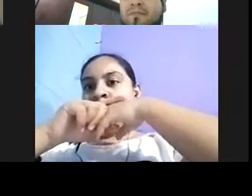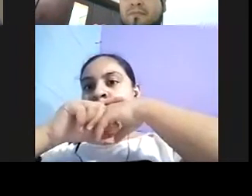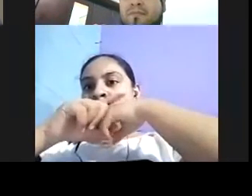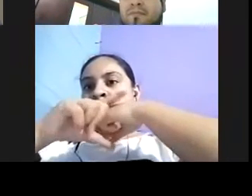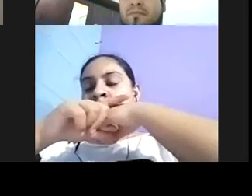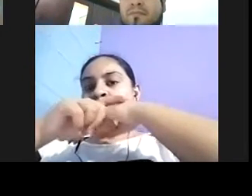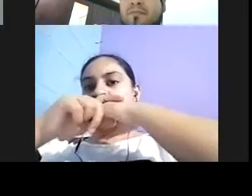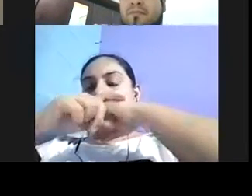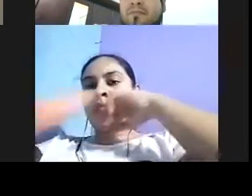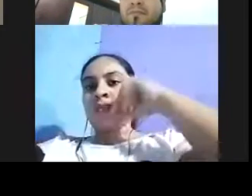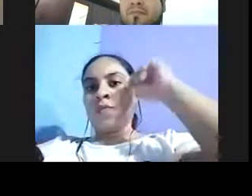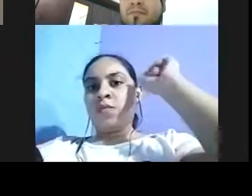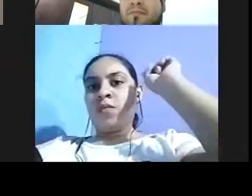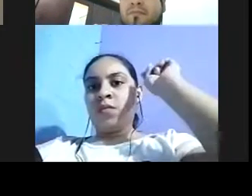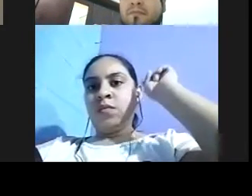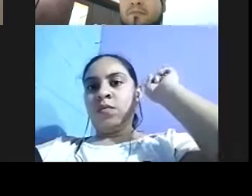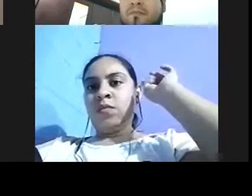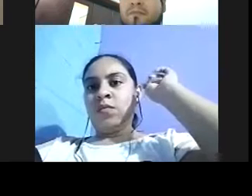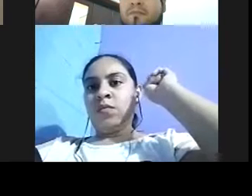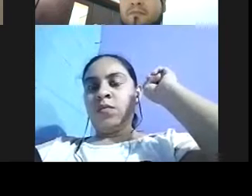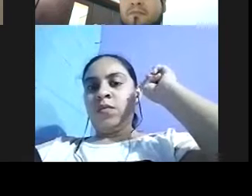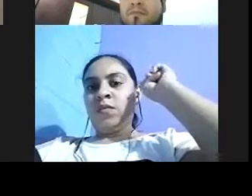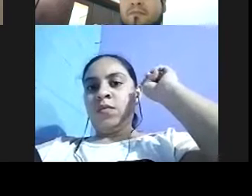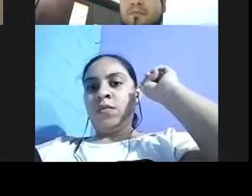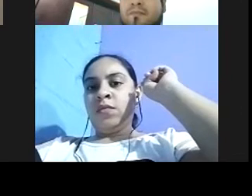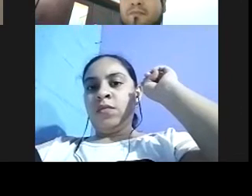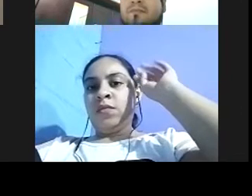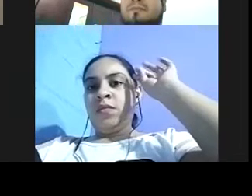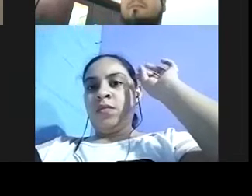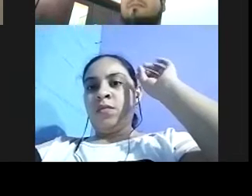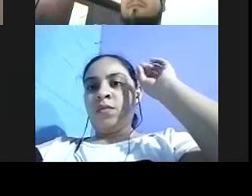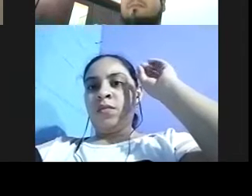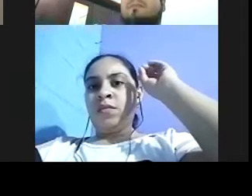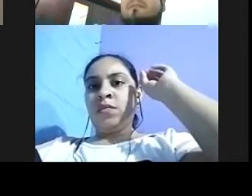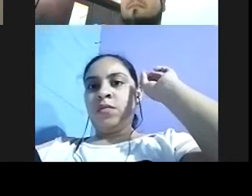My classmate is Carla. Okay, tell me about Carla.